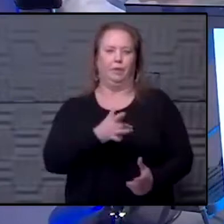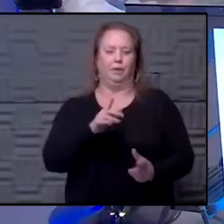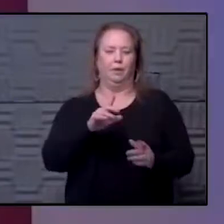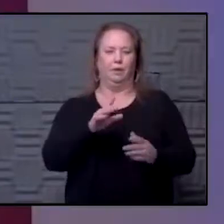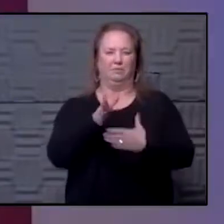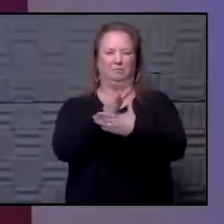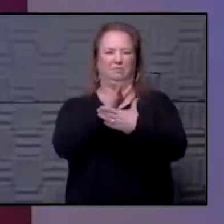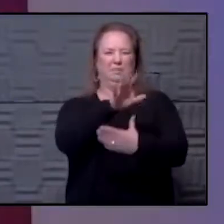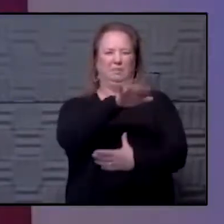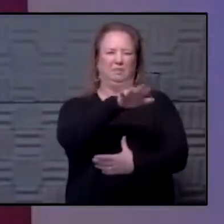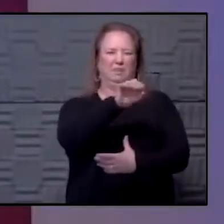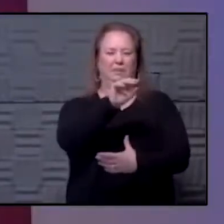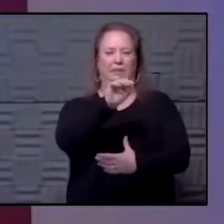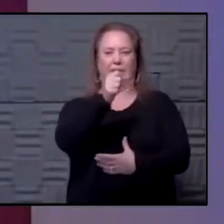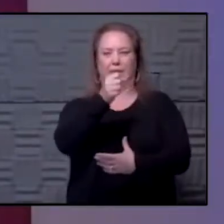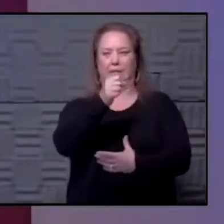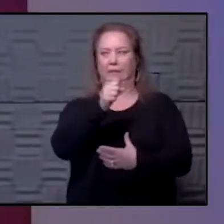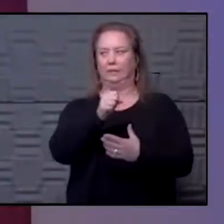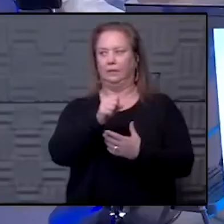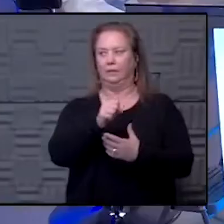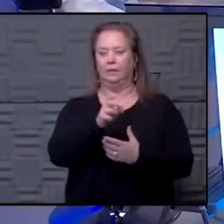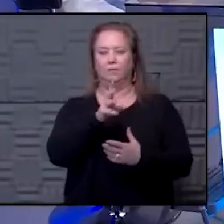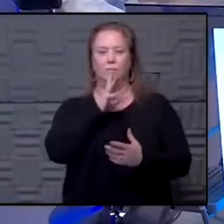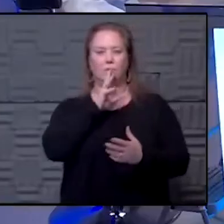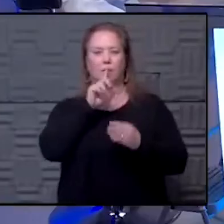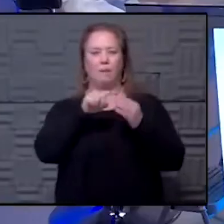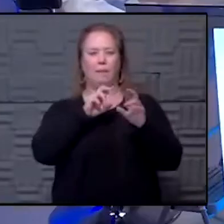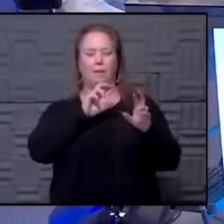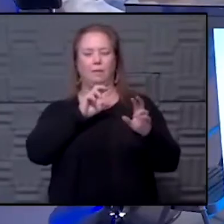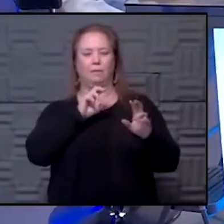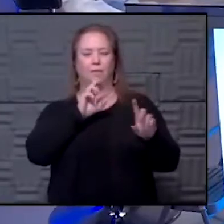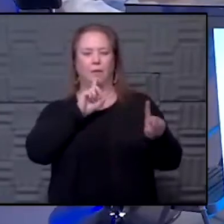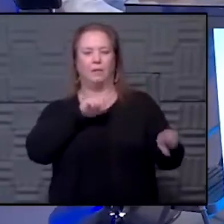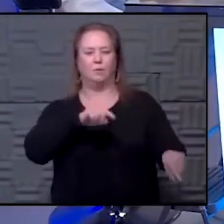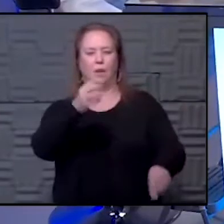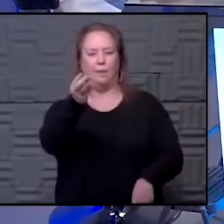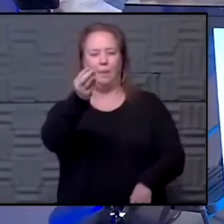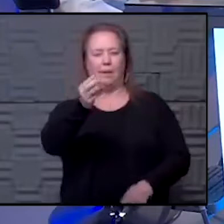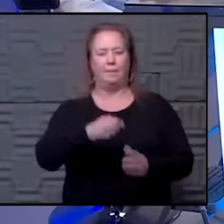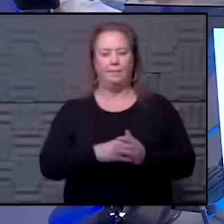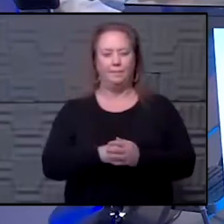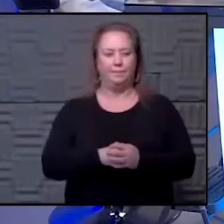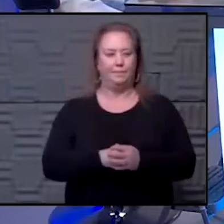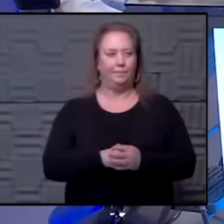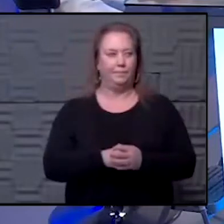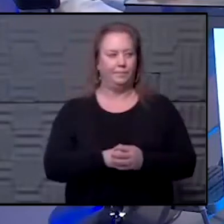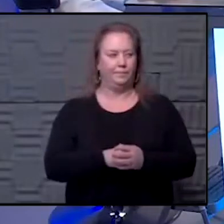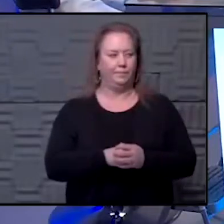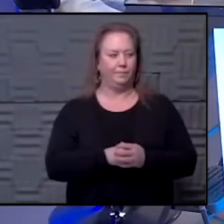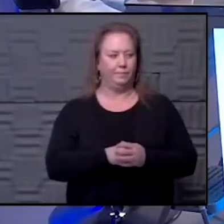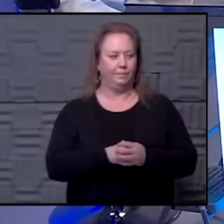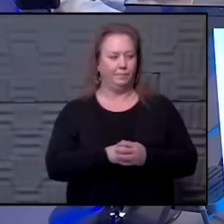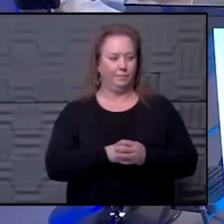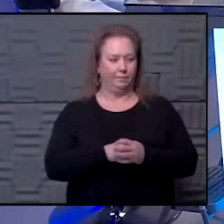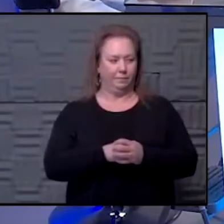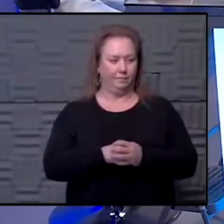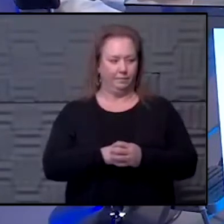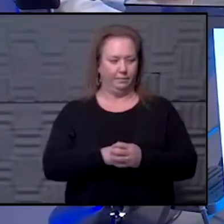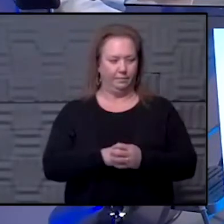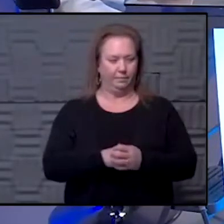population is between that 50s and We'll have a specific answer 90s. for you, though, on Monday. We'll show you the for sure date on that. Okay, and then